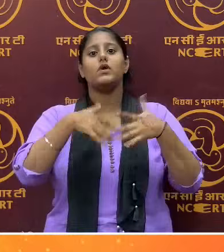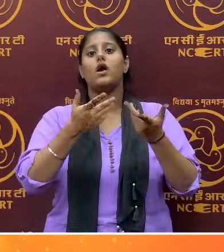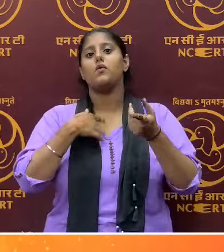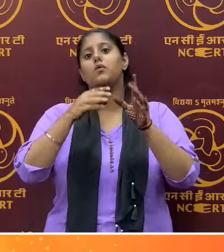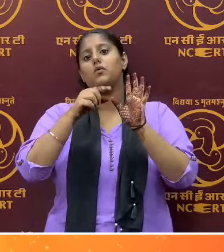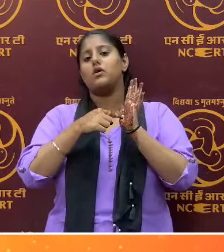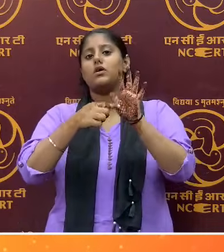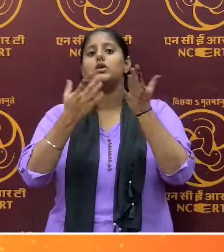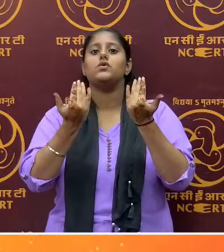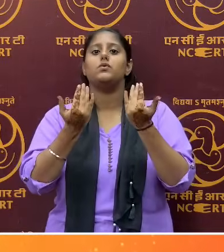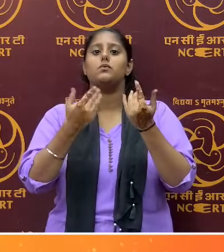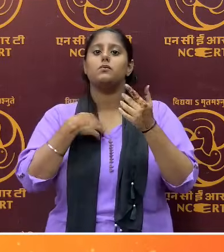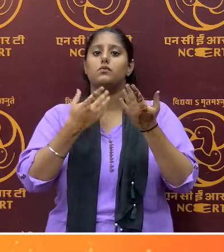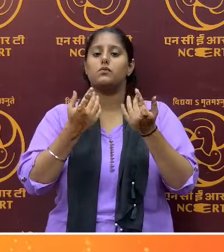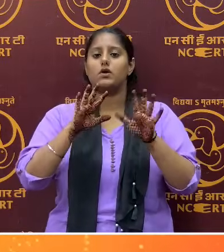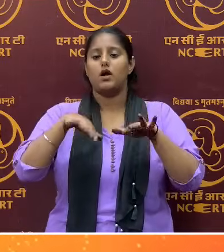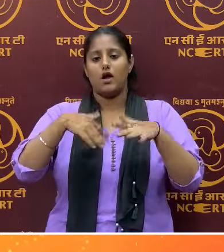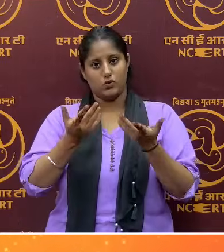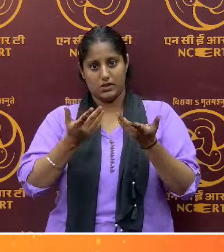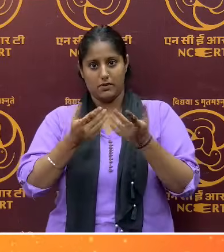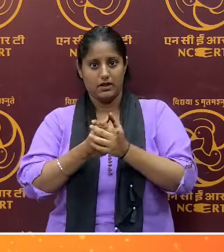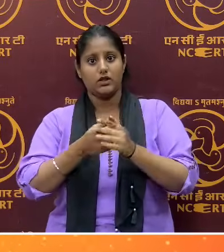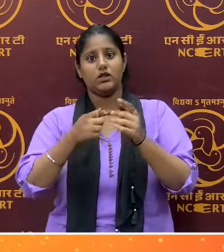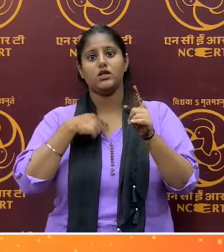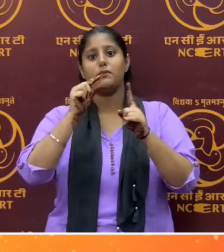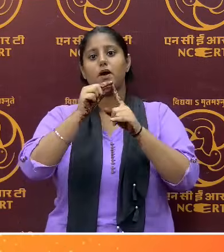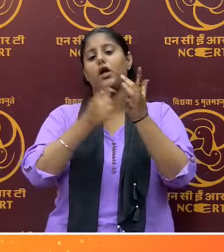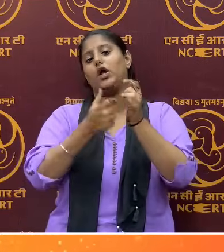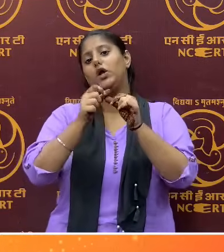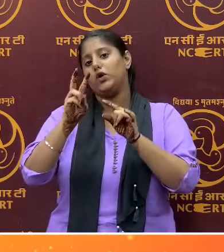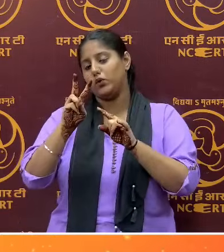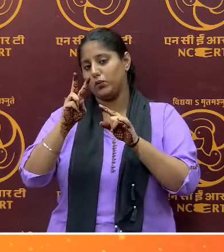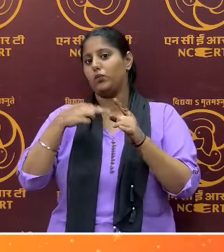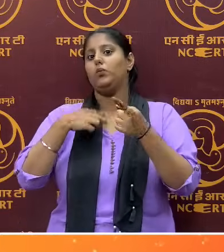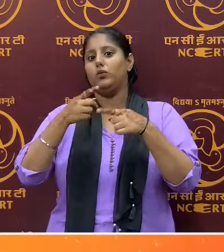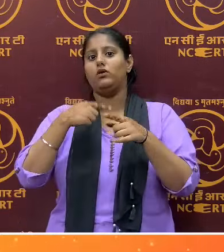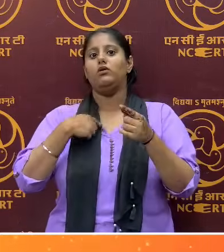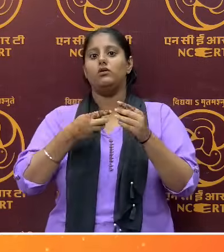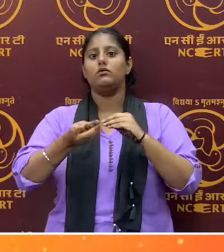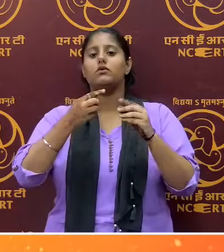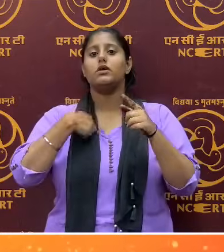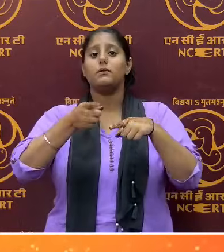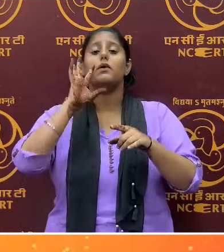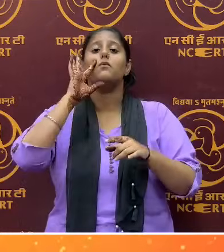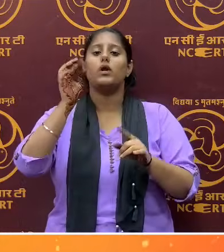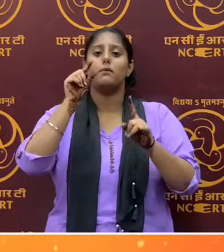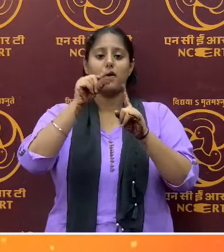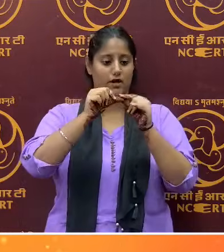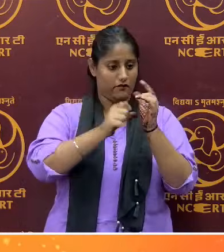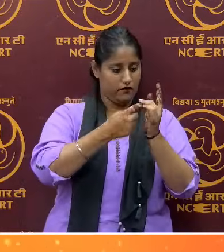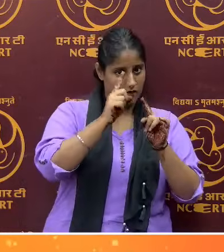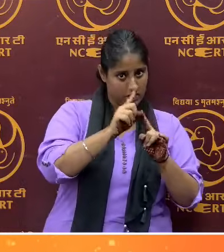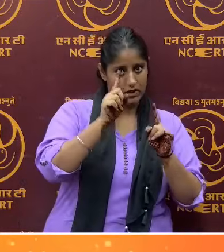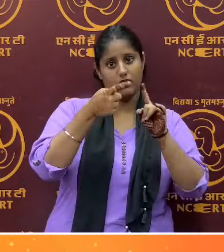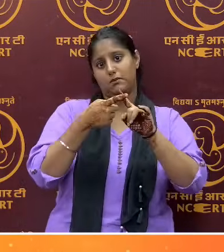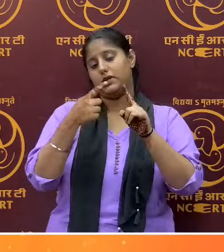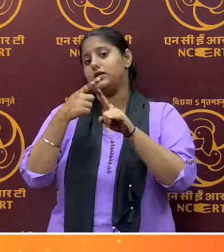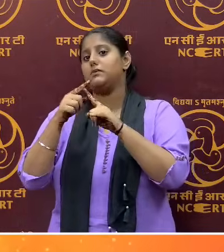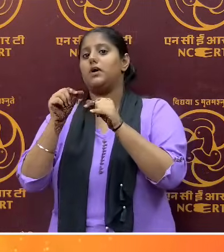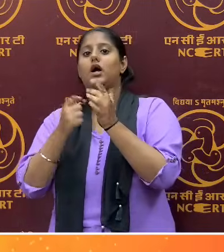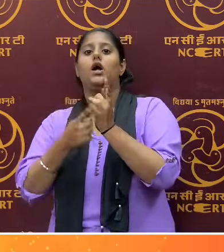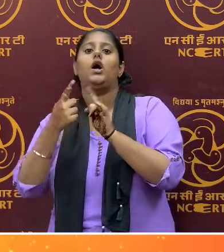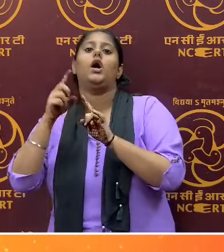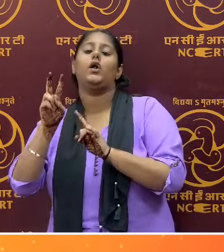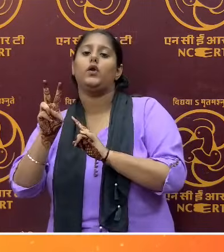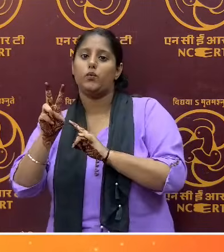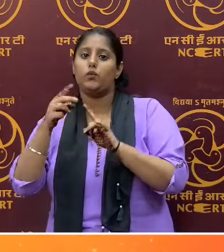possible after a screening part 2 only. So this is the most important thing, part 1 and part 2, and this screening is